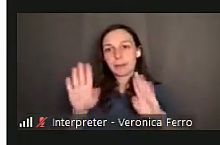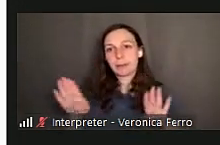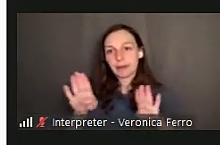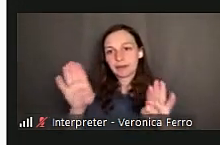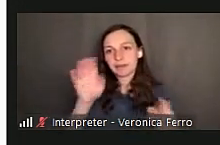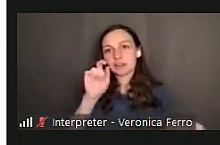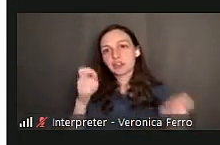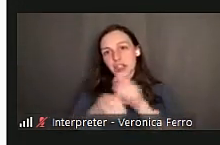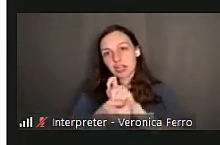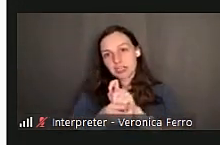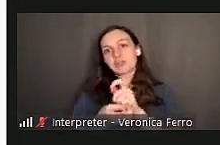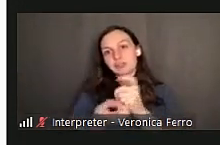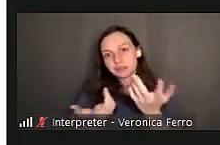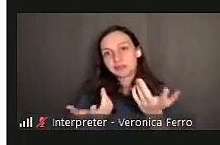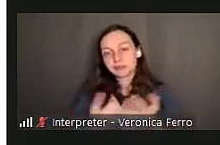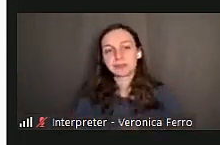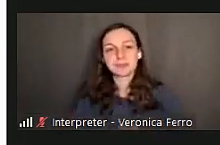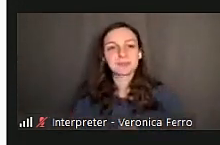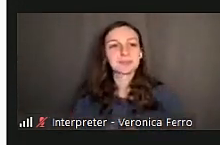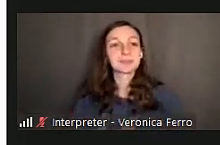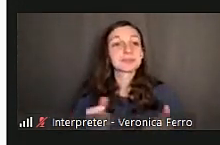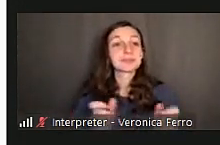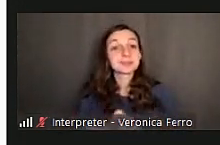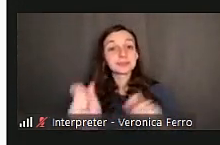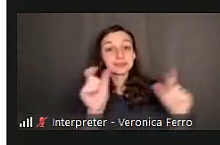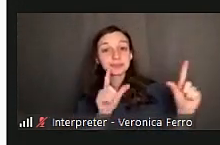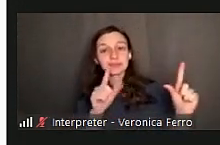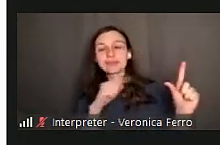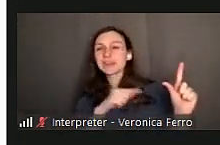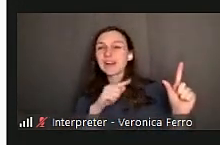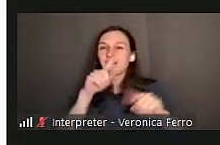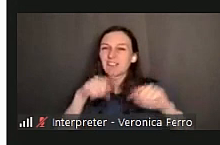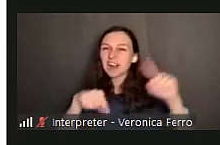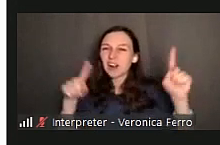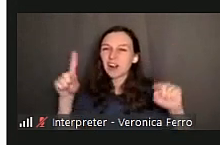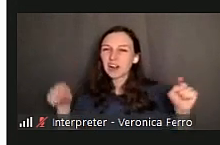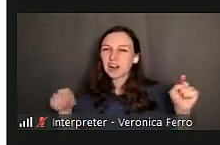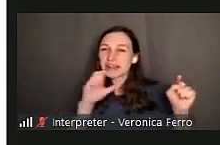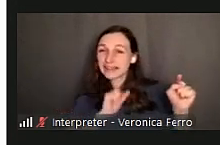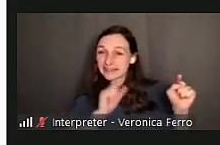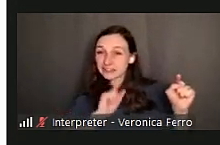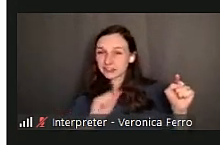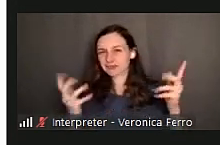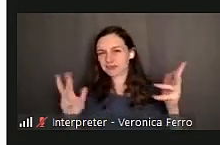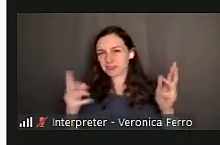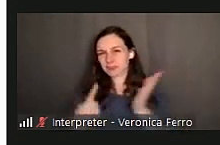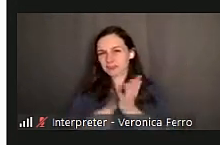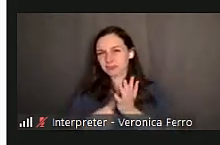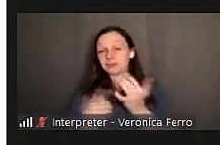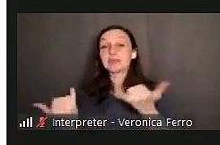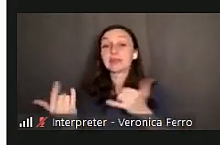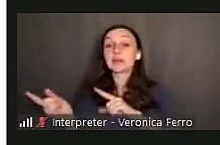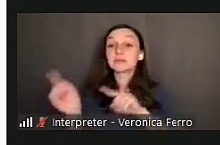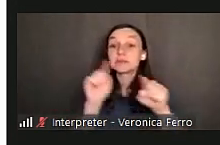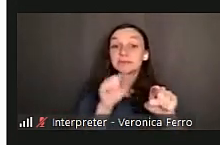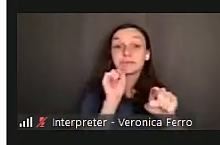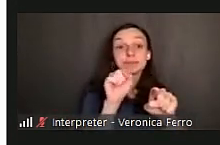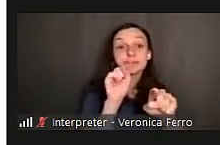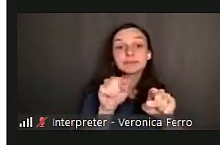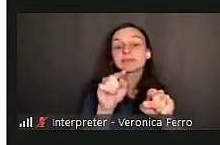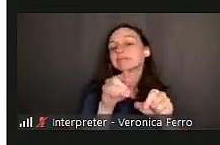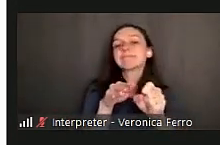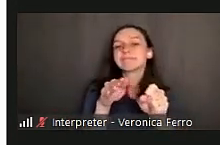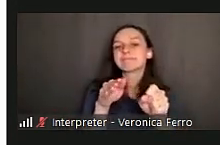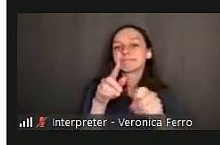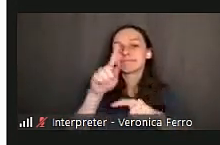So just as we're seeing variability by age group, we're also seeing quite a bit of variability across the state right now. Most of the front range, we